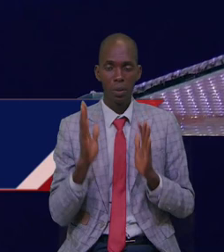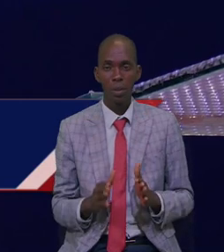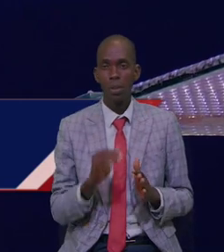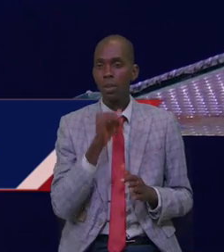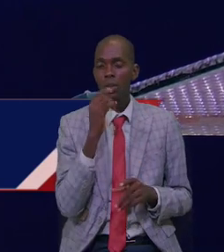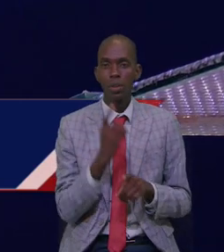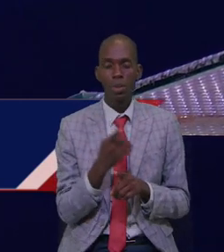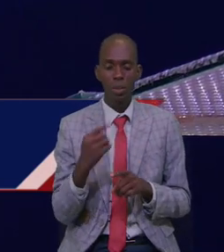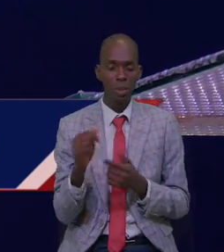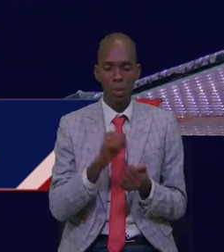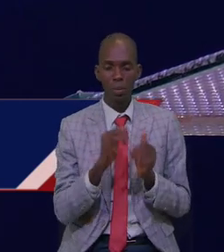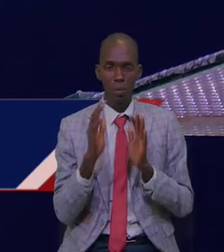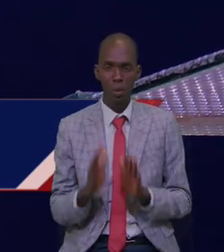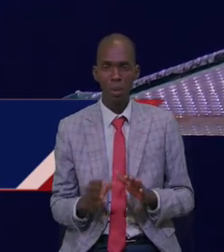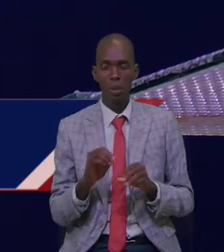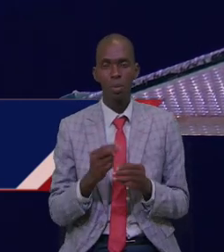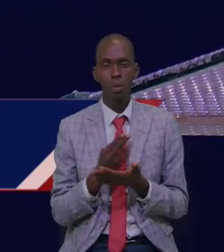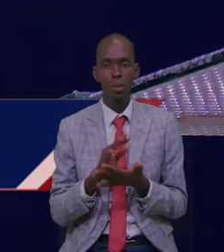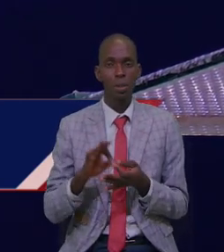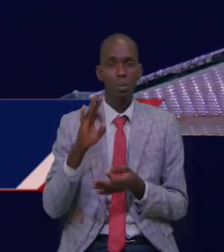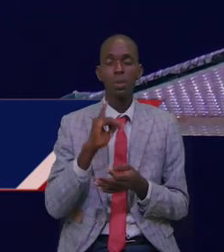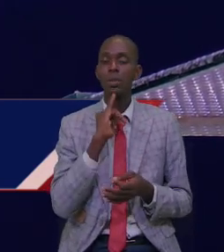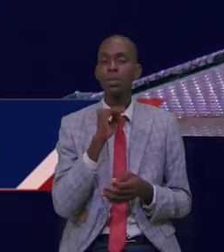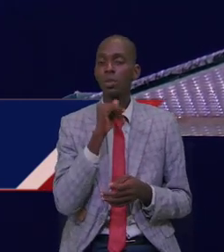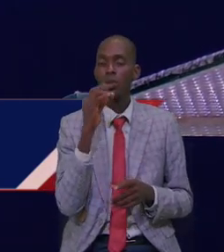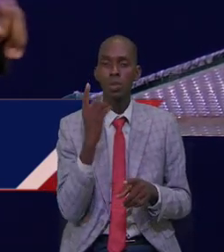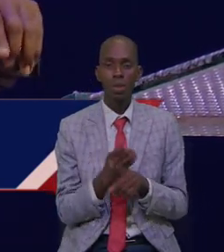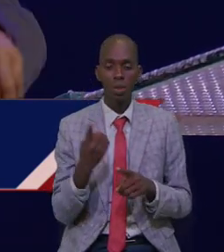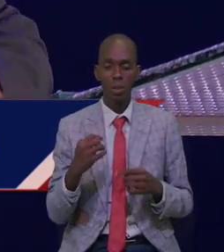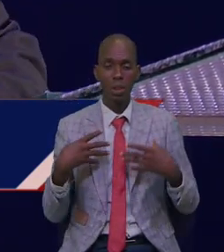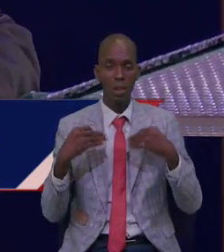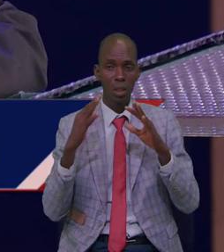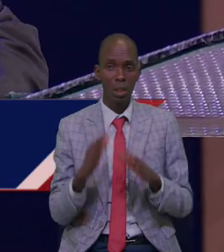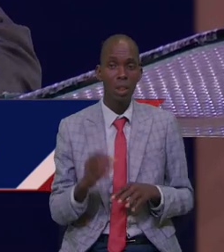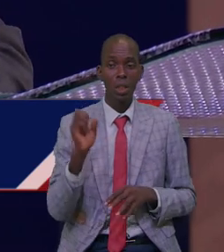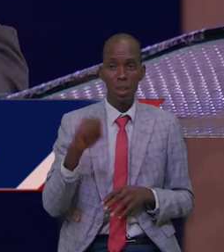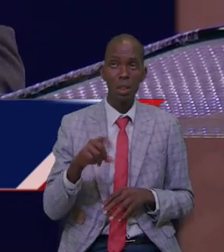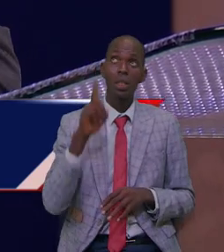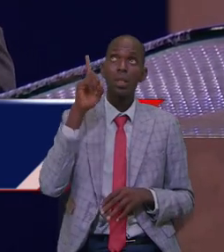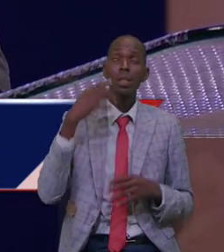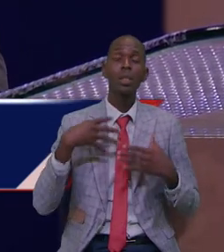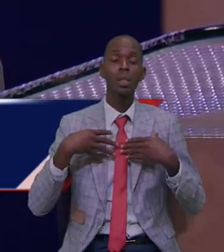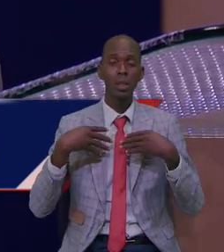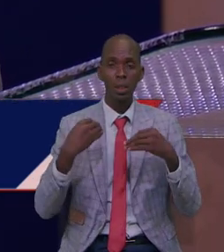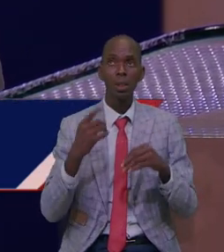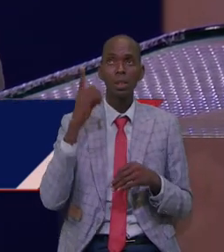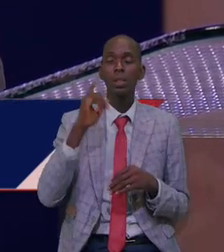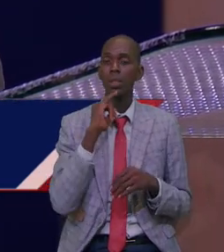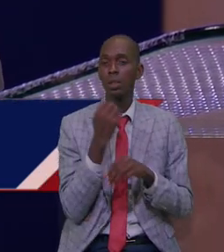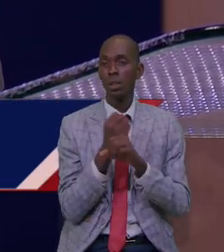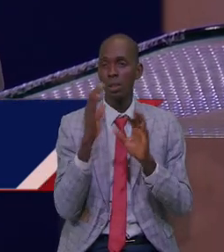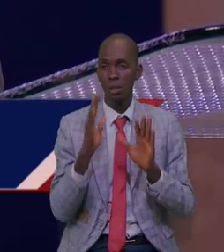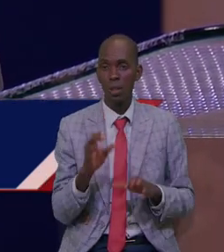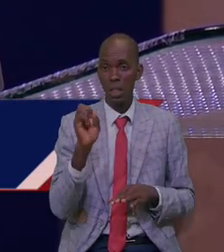only baptizer in the Holy Ghost Christ, is not only healer. Yes, he is a savior. Yes,